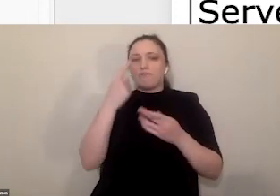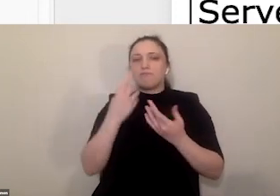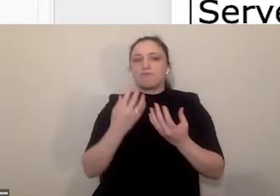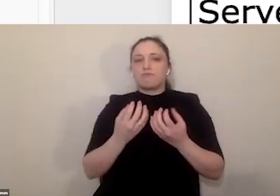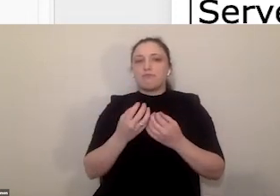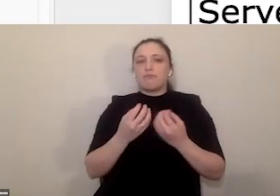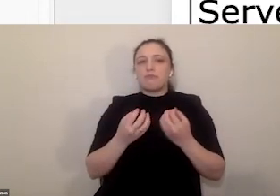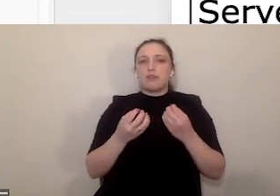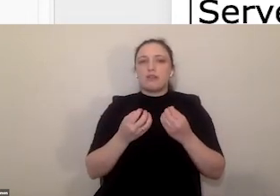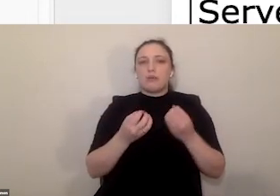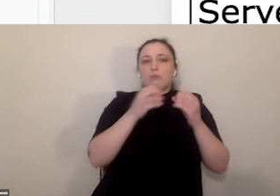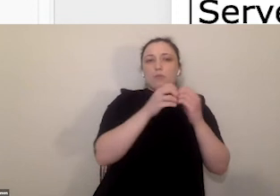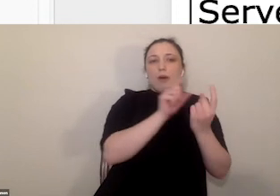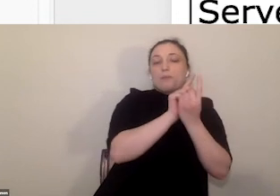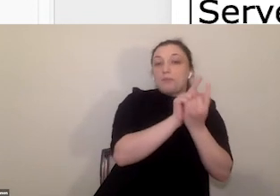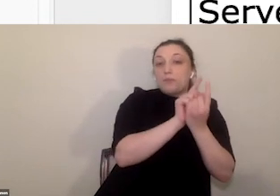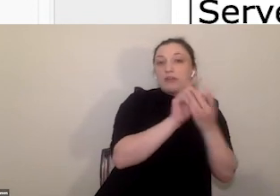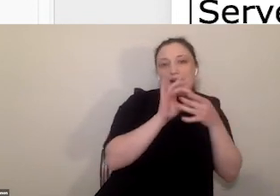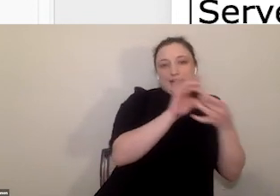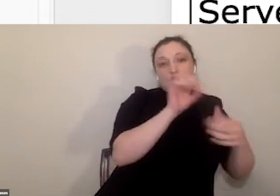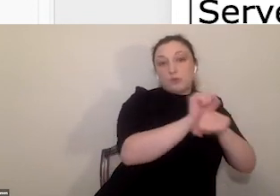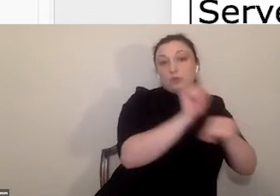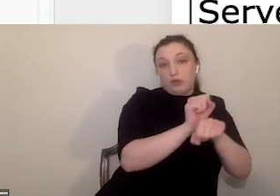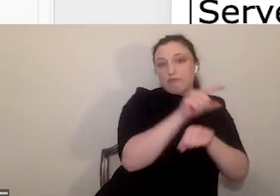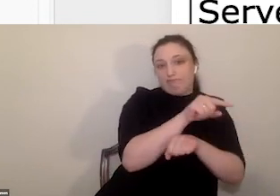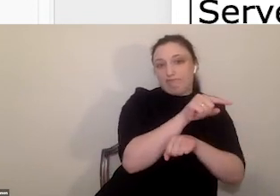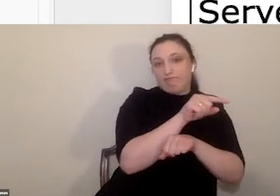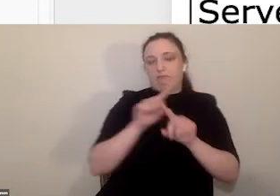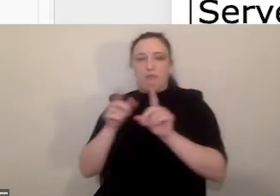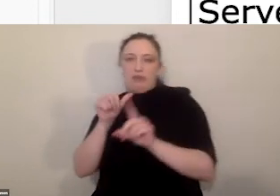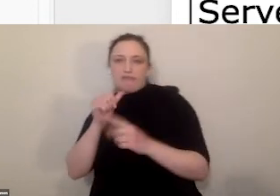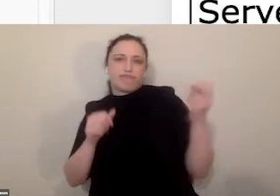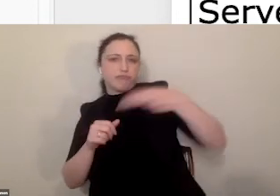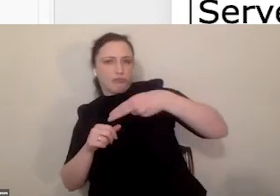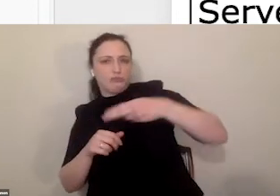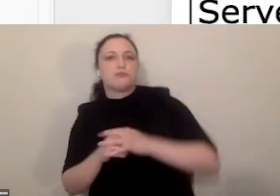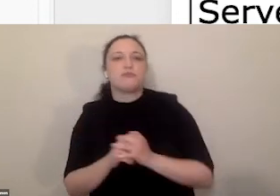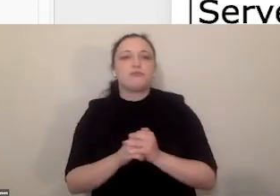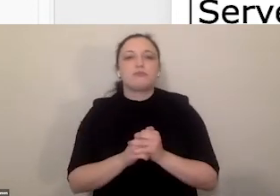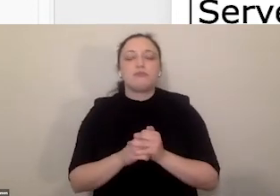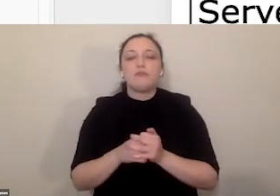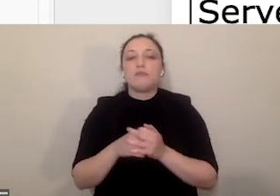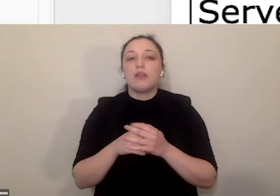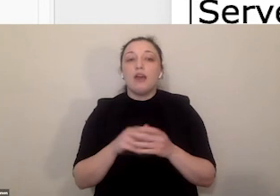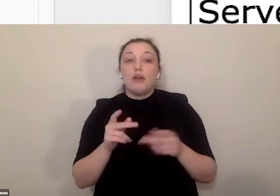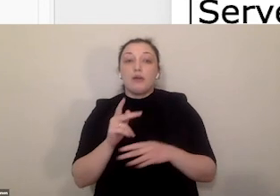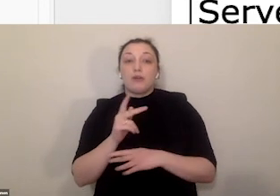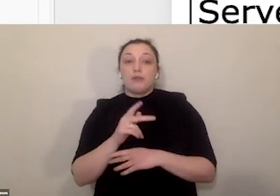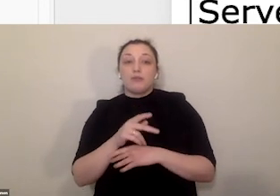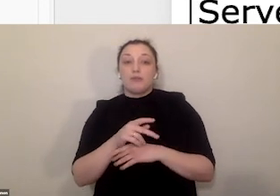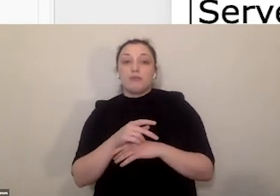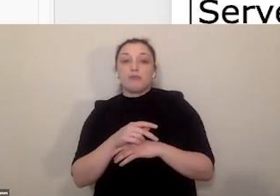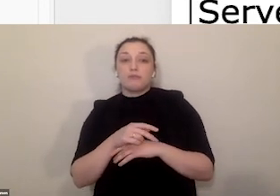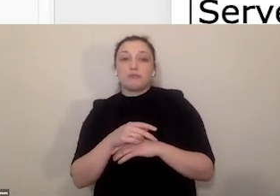large employers. My mentor helped me find employment successfully, 12% SME compared to 7% large employer. Compared to